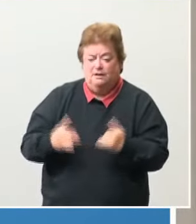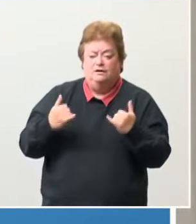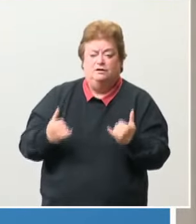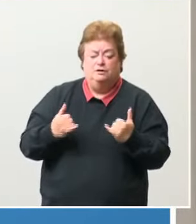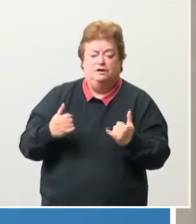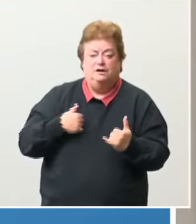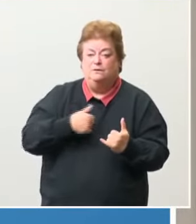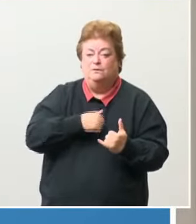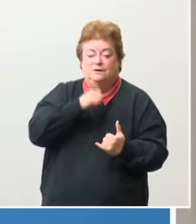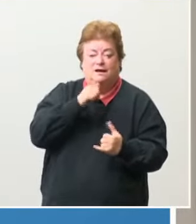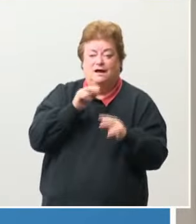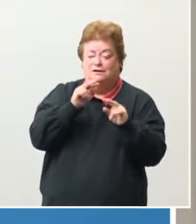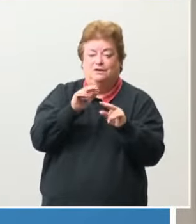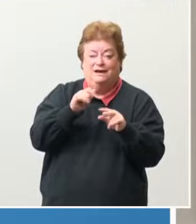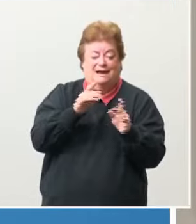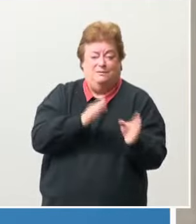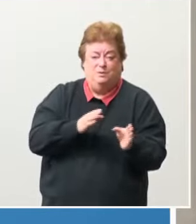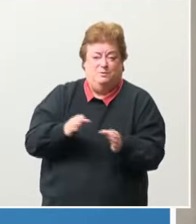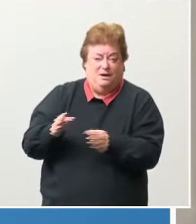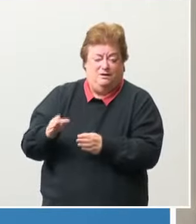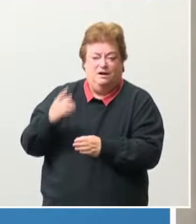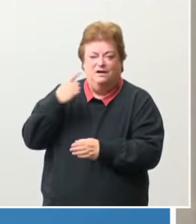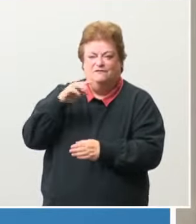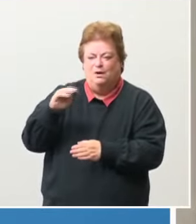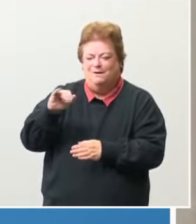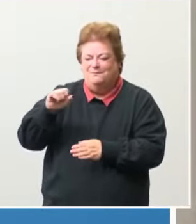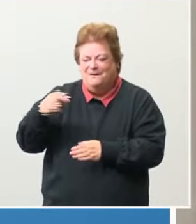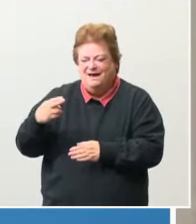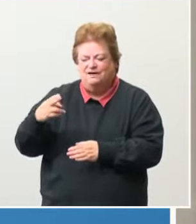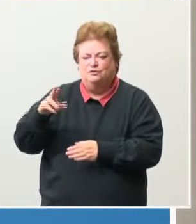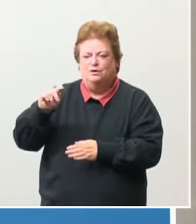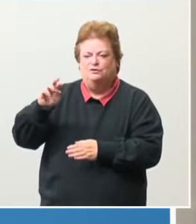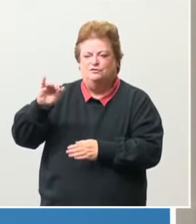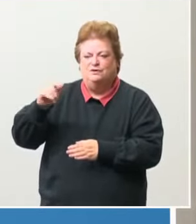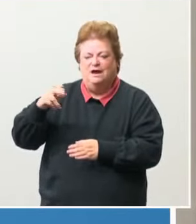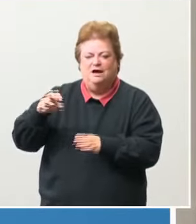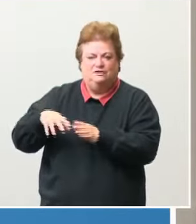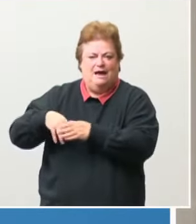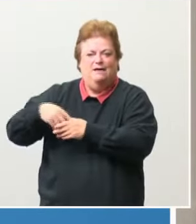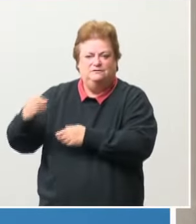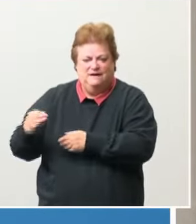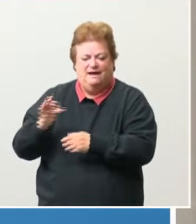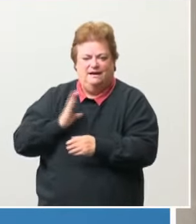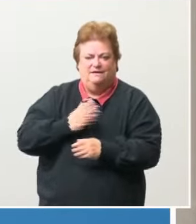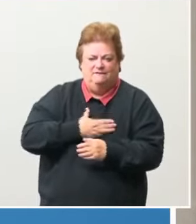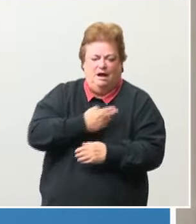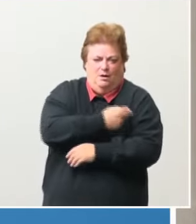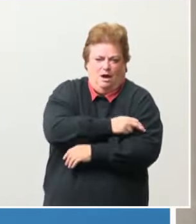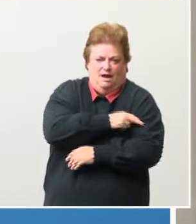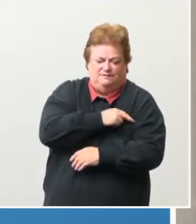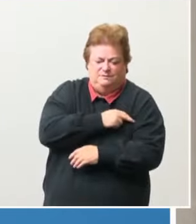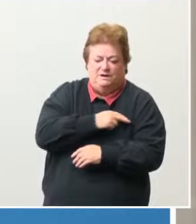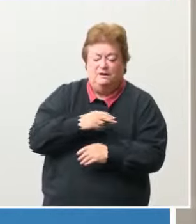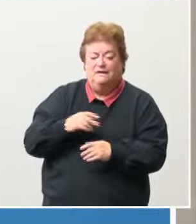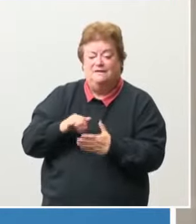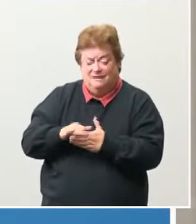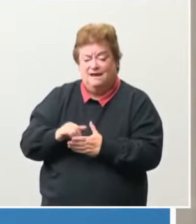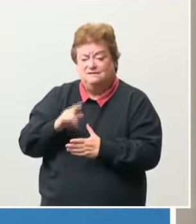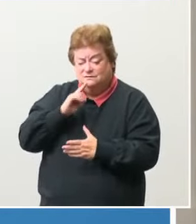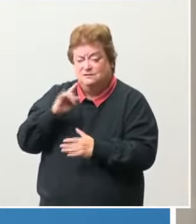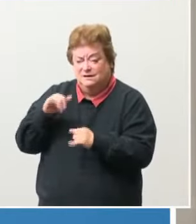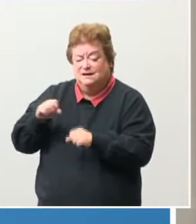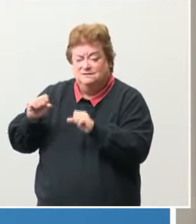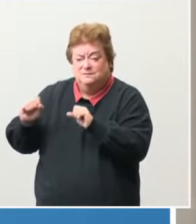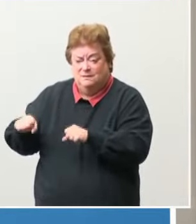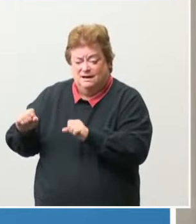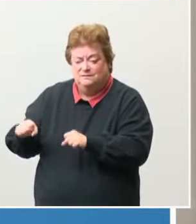Currently, we are not looking at preparing for a MASH unit or a triage unit outside of our current hospital. That's certainly possible, but if